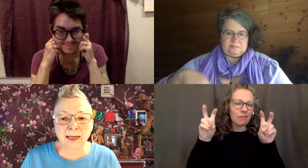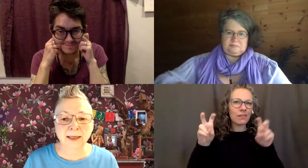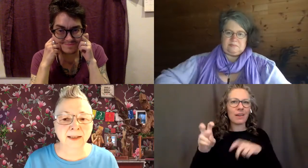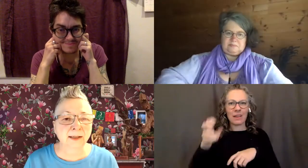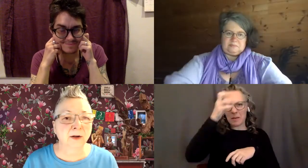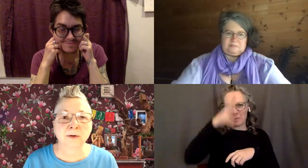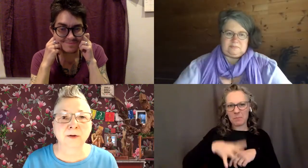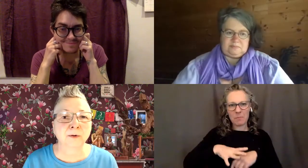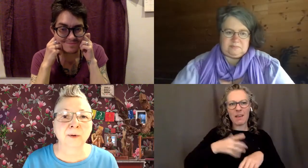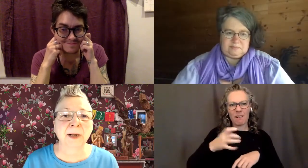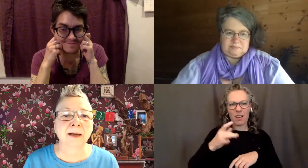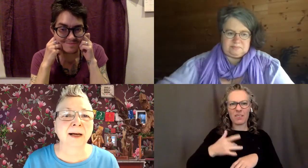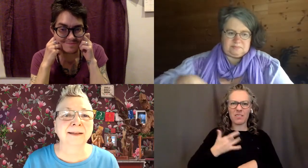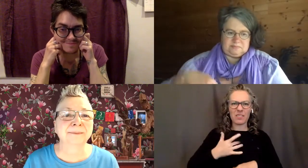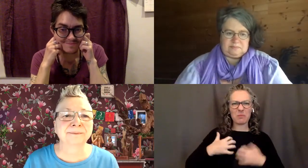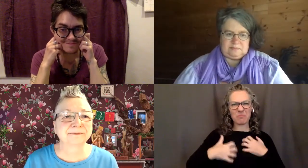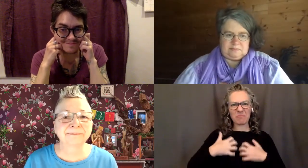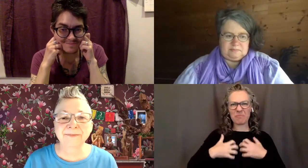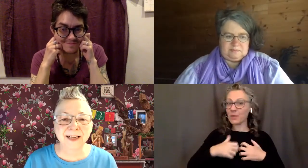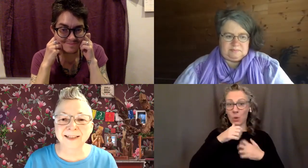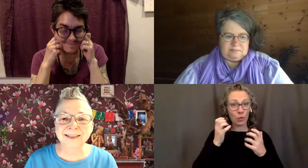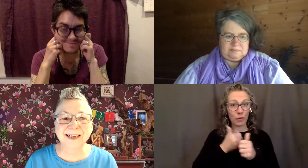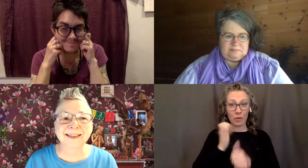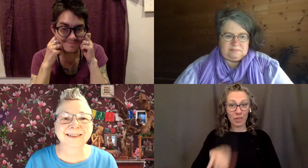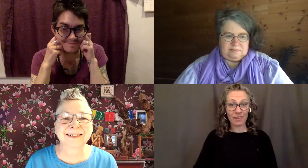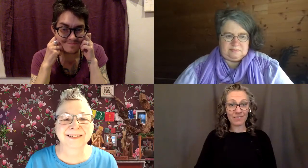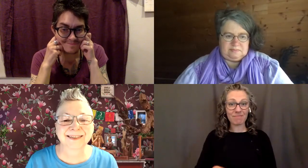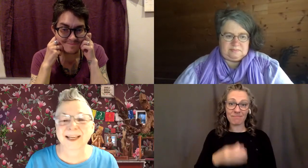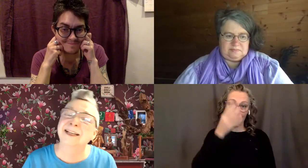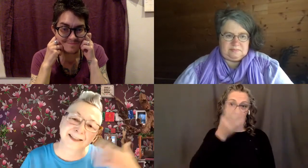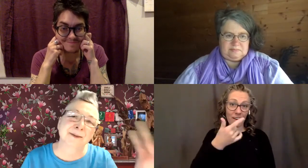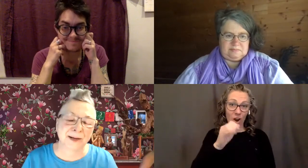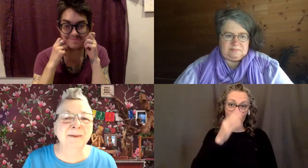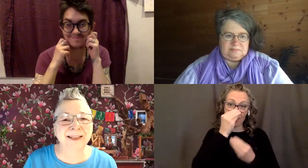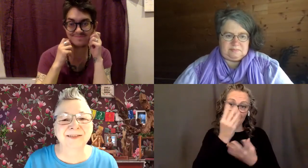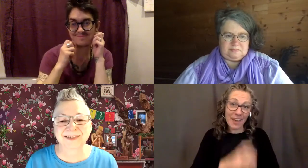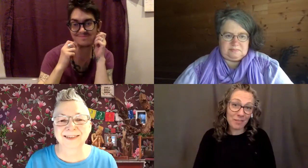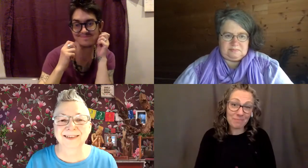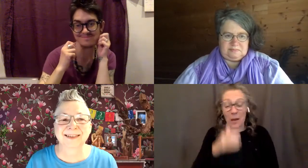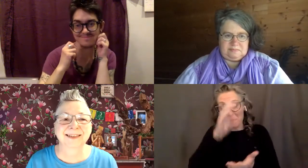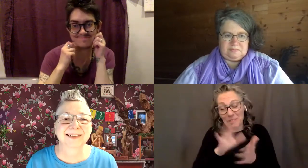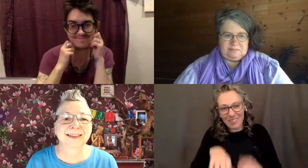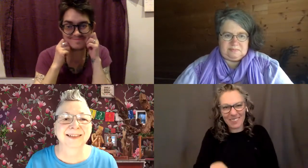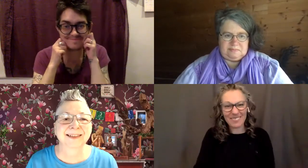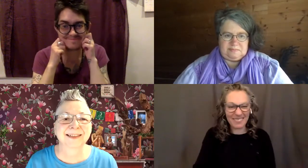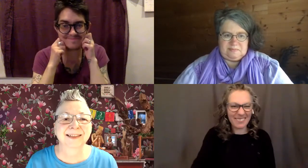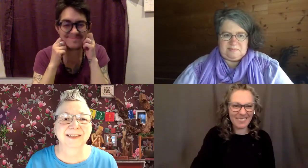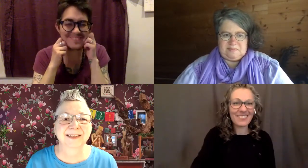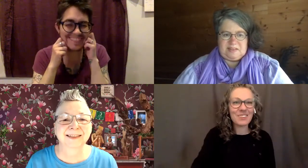icky, then don't do a male God. God doesn't care. At least that's what I believe.